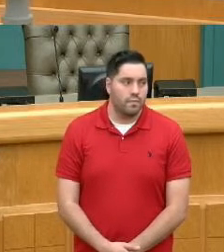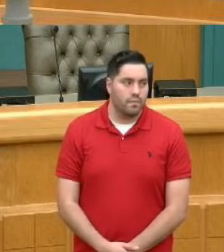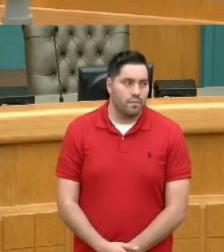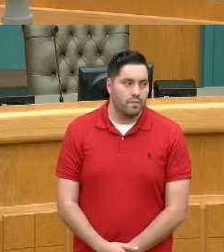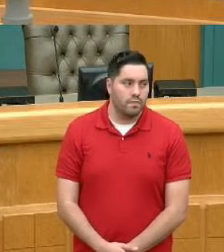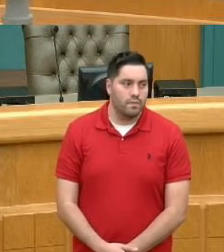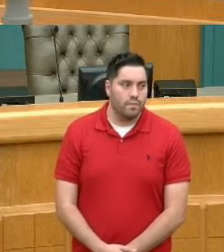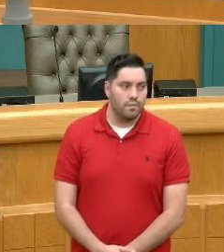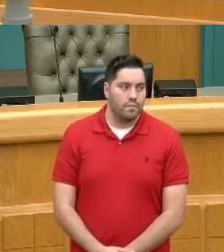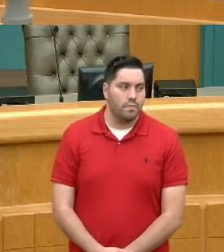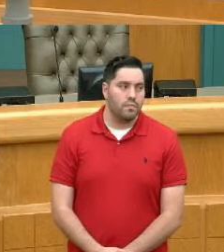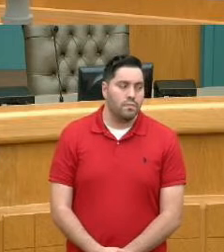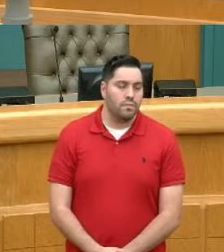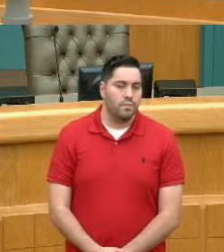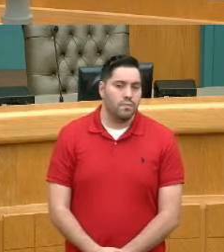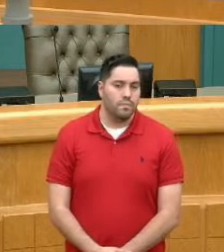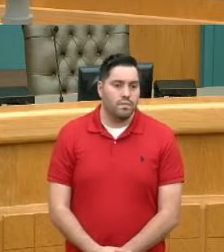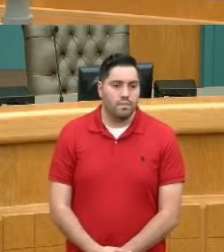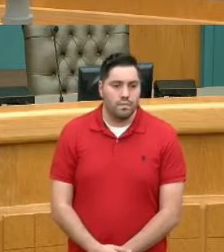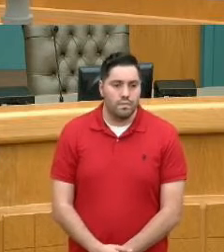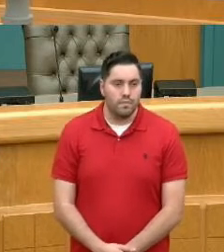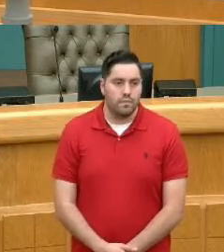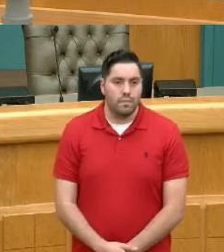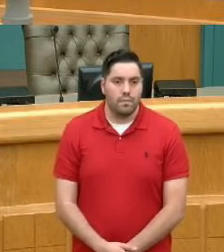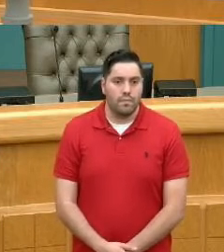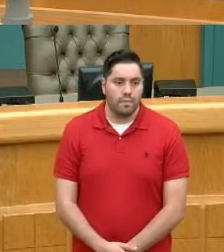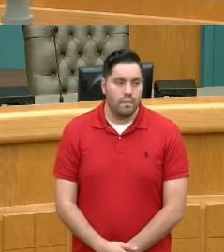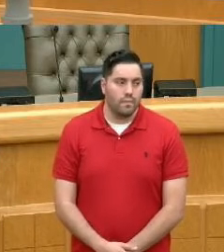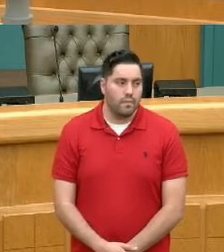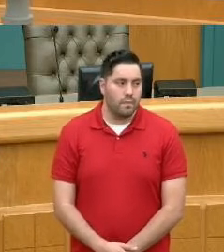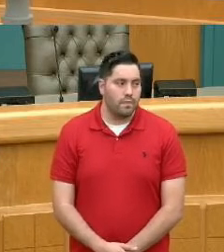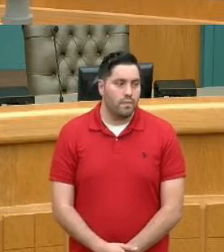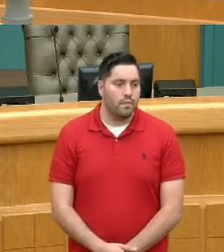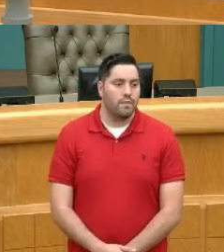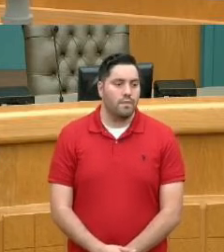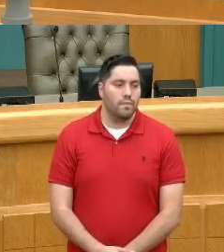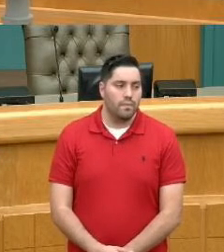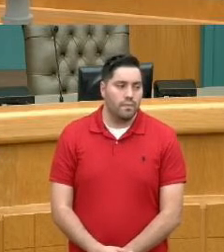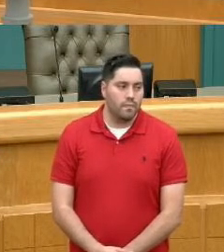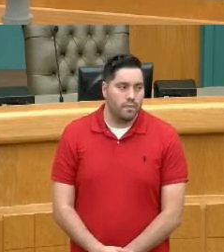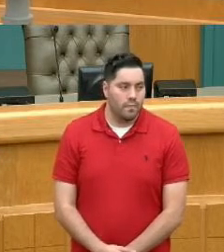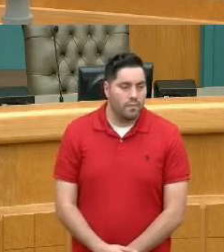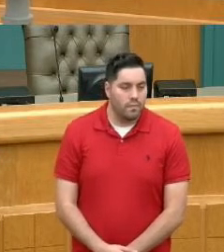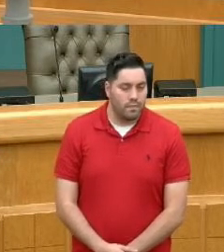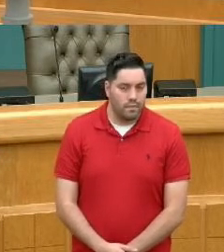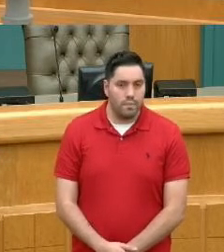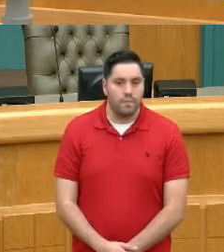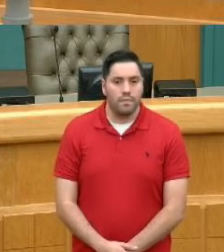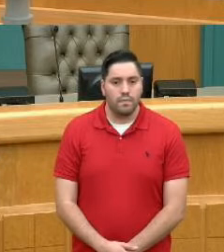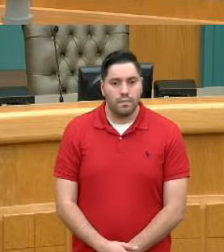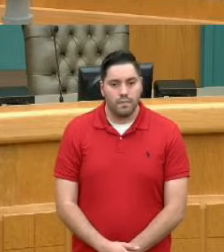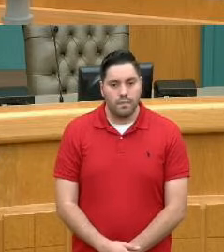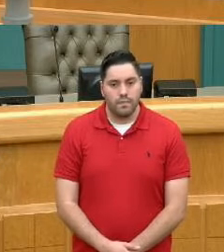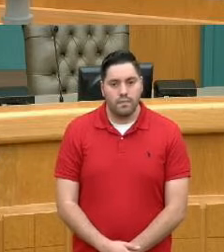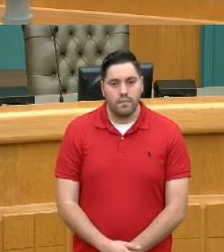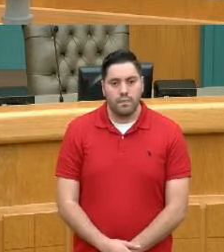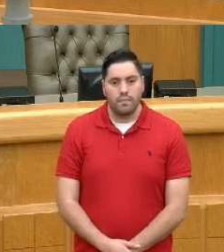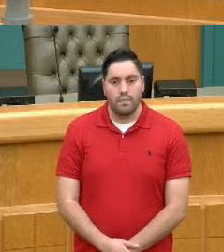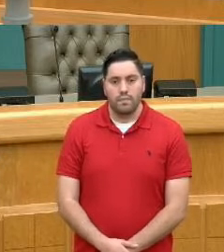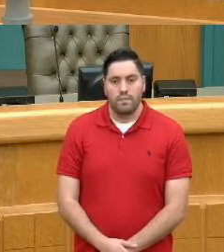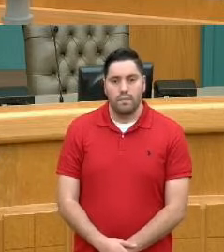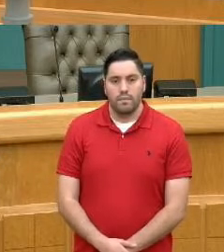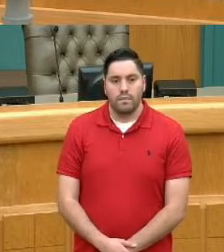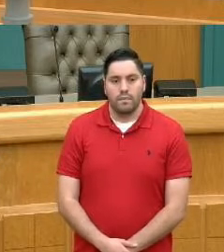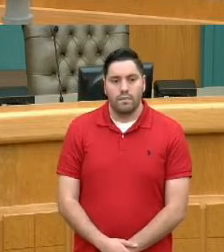Distrito de Salud continuará haciendo todo lo posible para reducir la propagación de la enfermedad y esperamos contar con la participación de la comunidad. Si usted quiere hacer